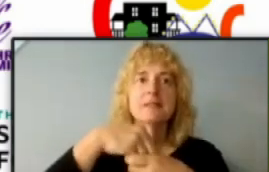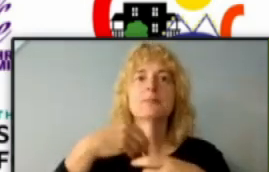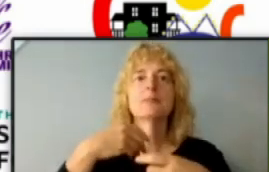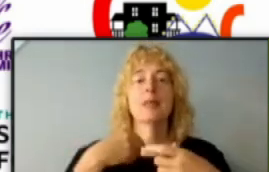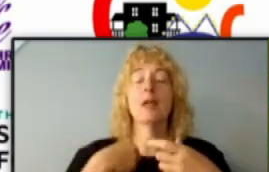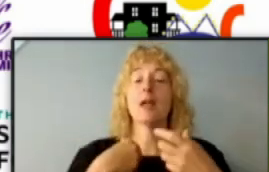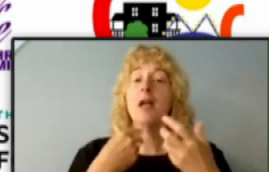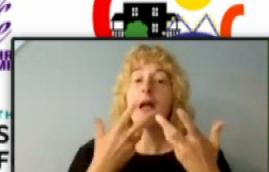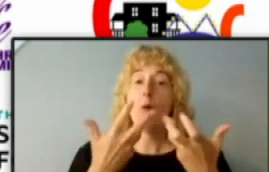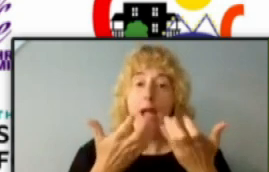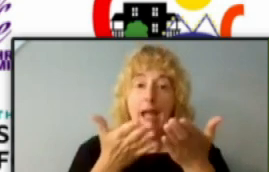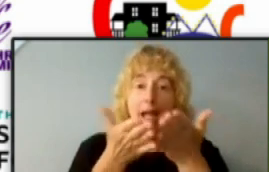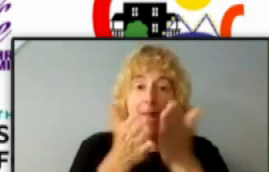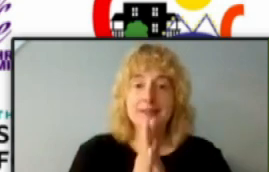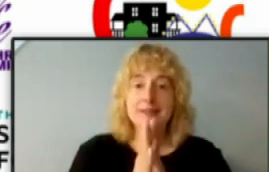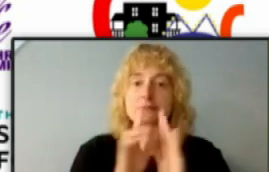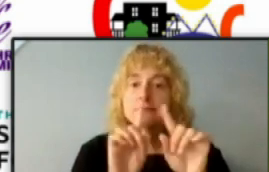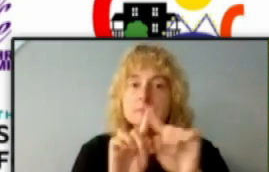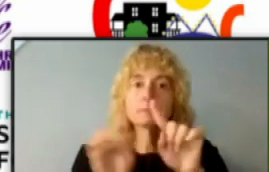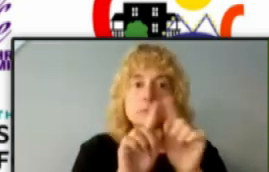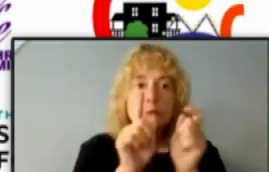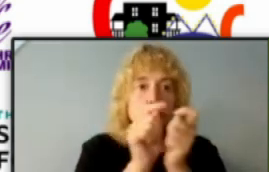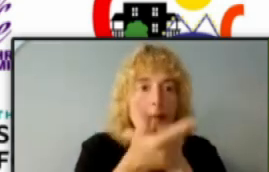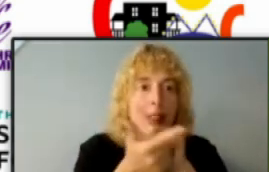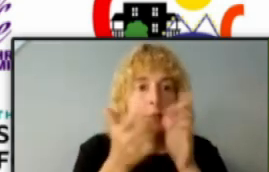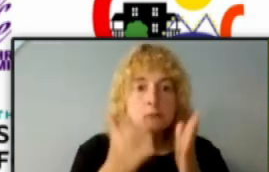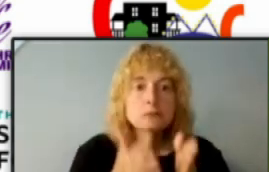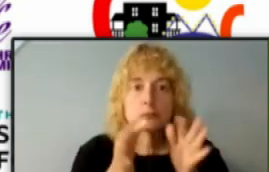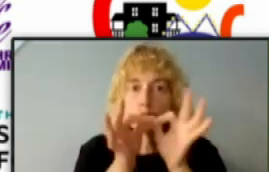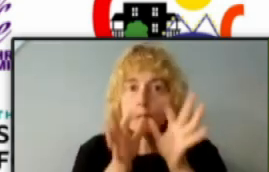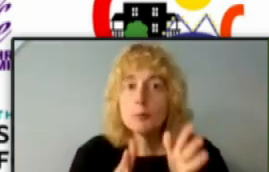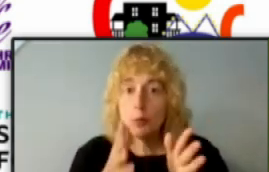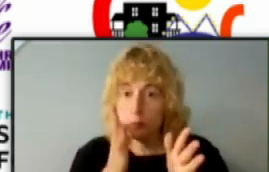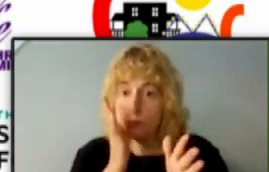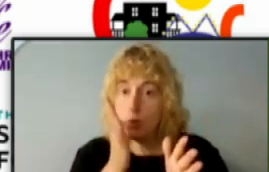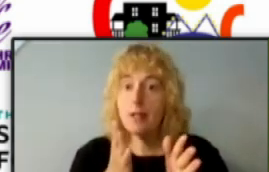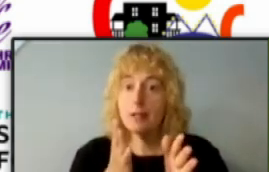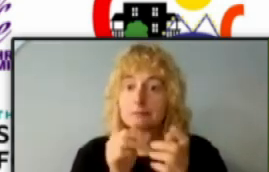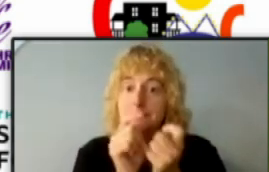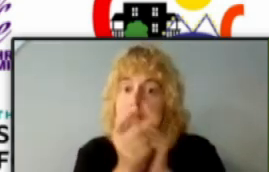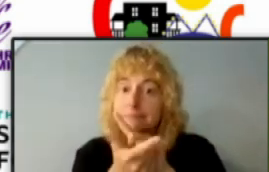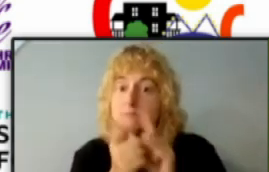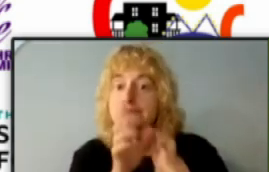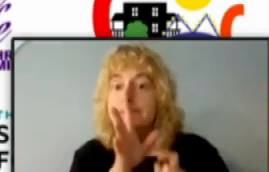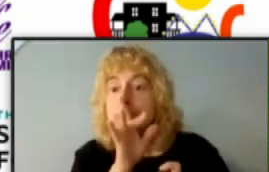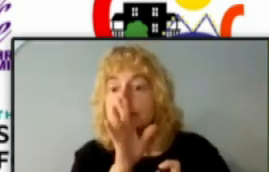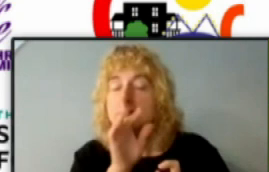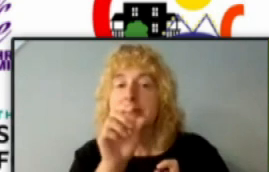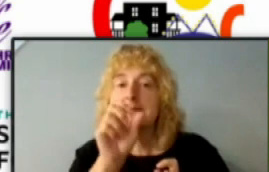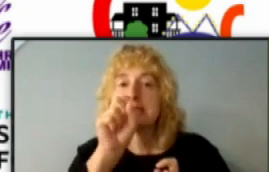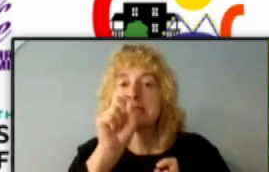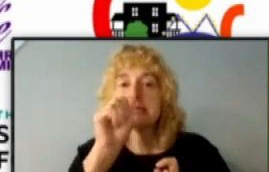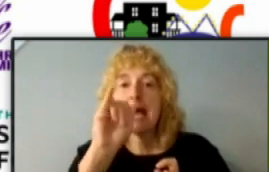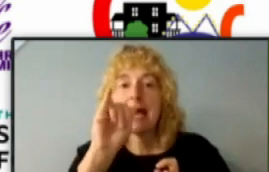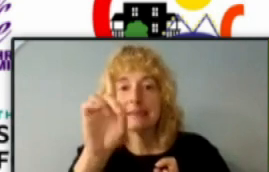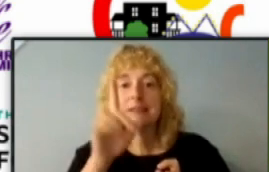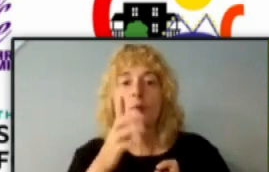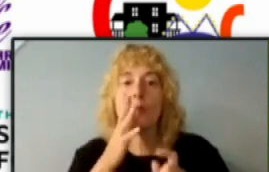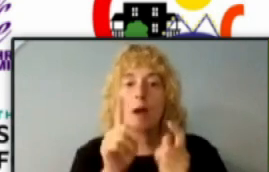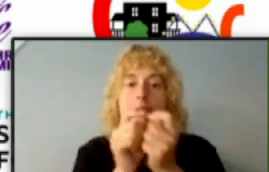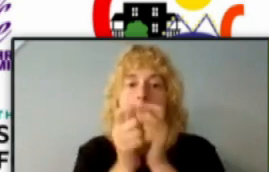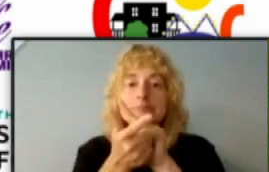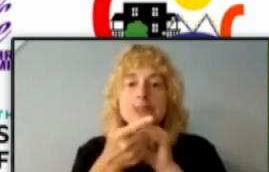going to ask our various translators if they would translate for us. Saeed, if you would translate the welcome for us, please.